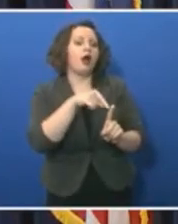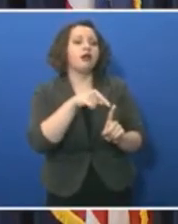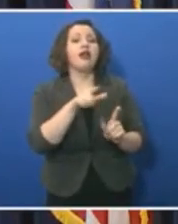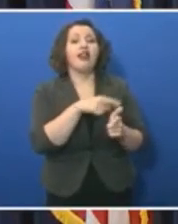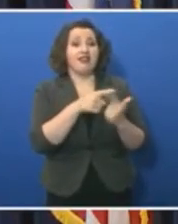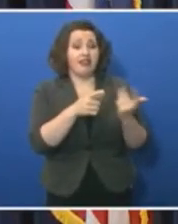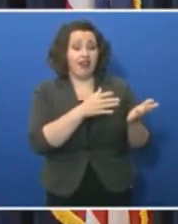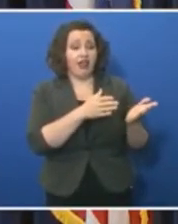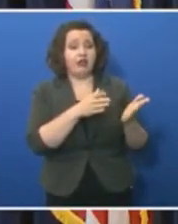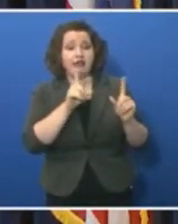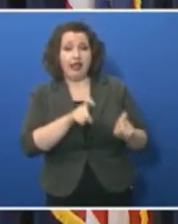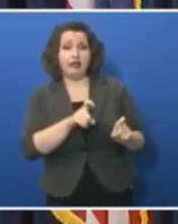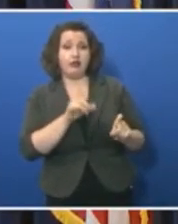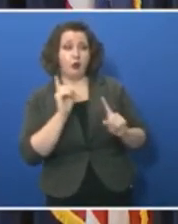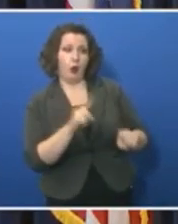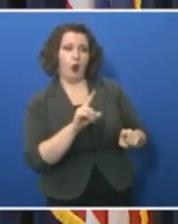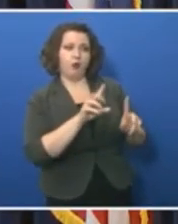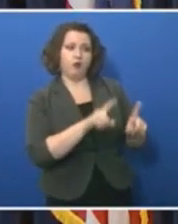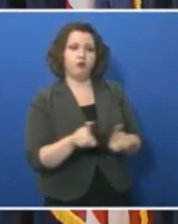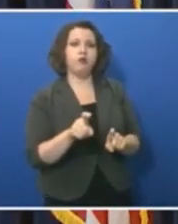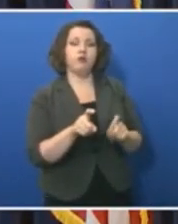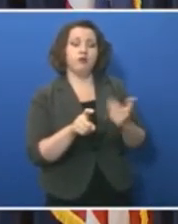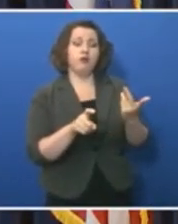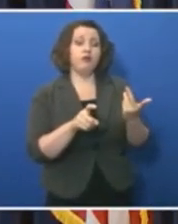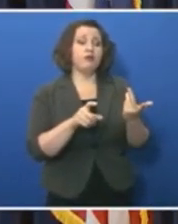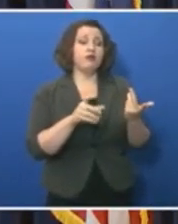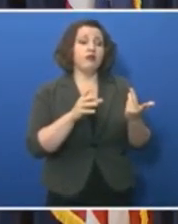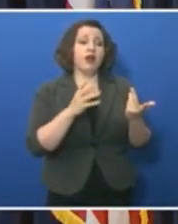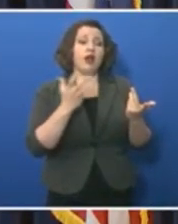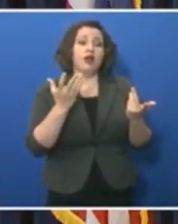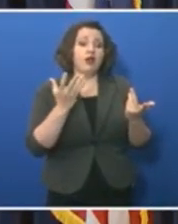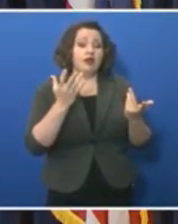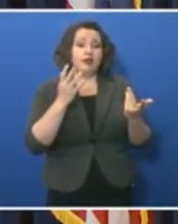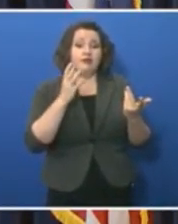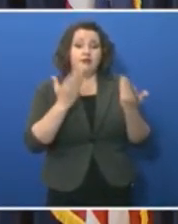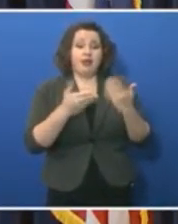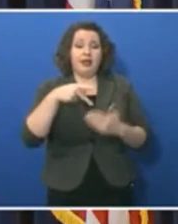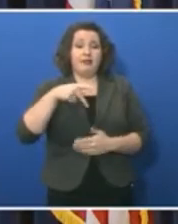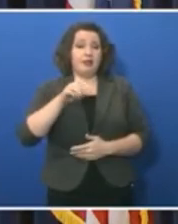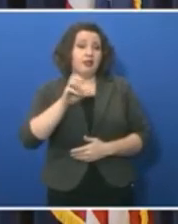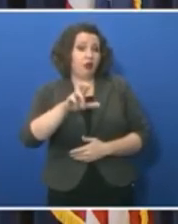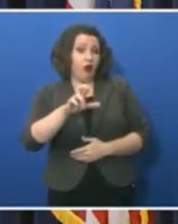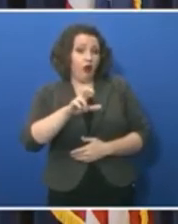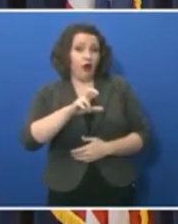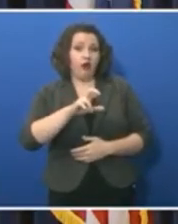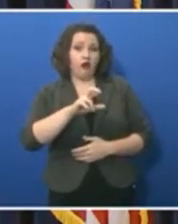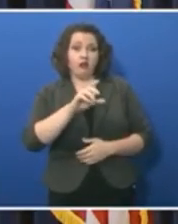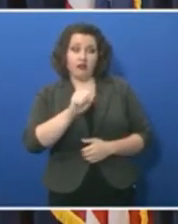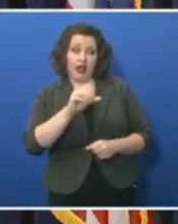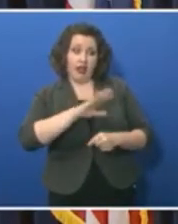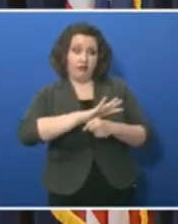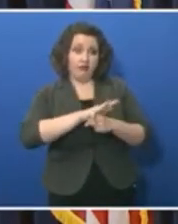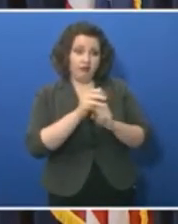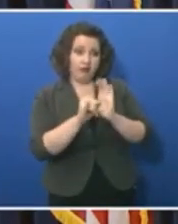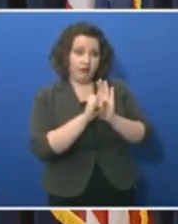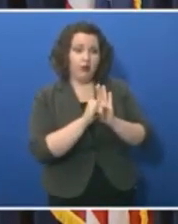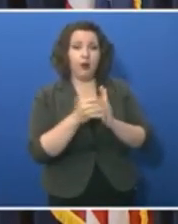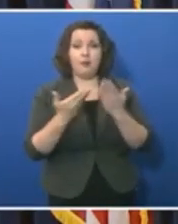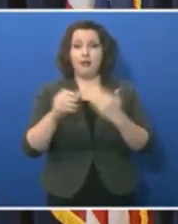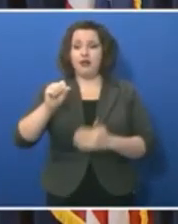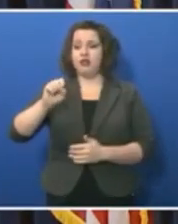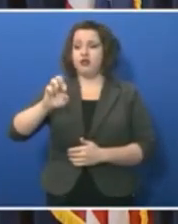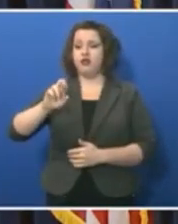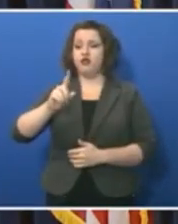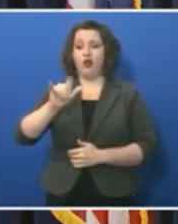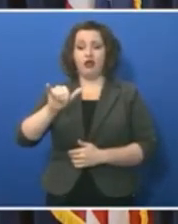in there, and we do very aggressive testing, whether that's through the PCR diagnostic or sometimes through serology or both. And it